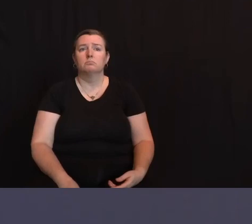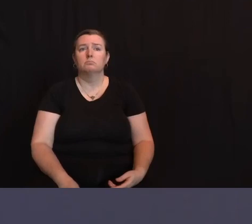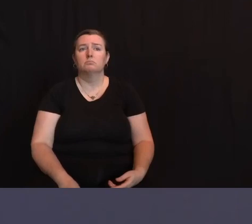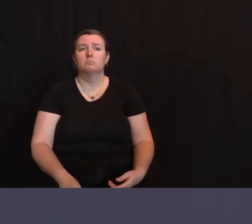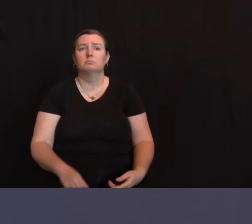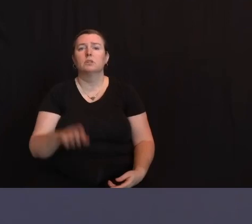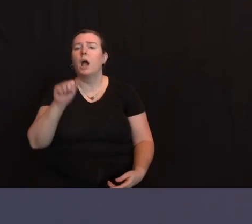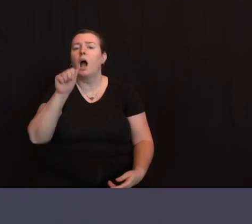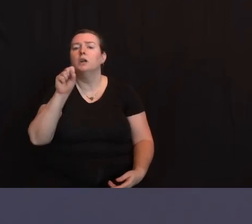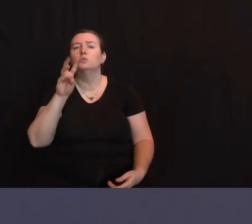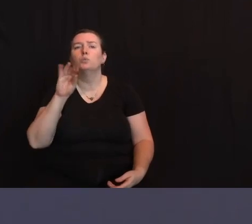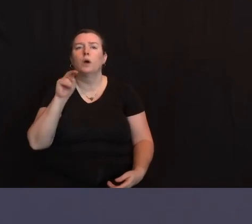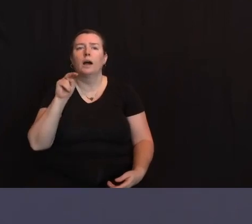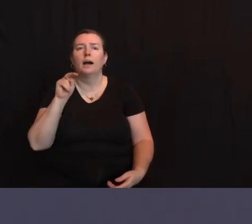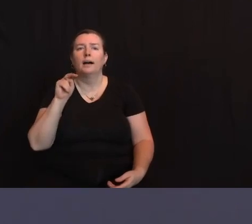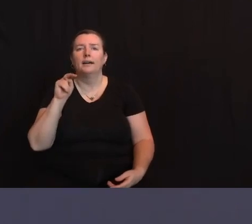wear.